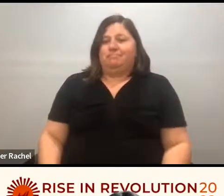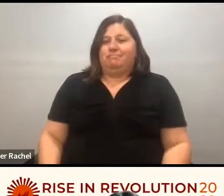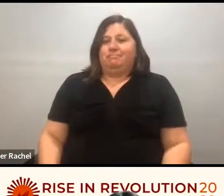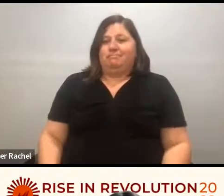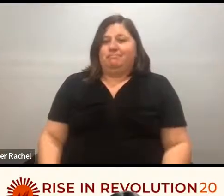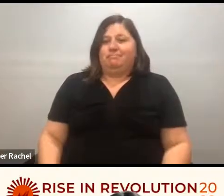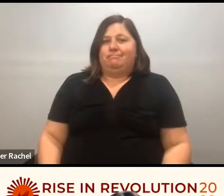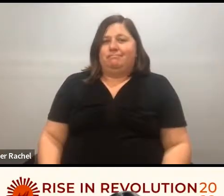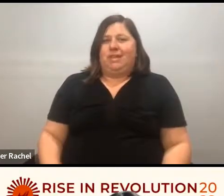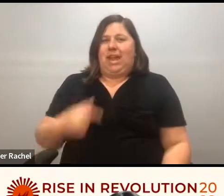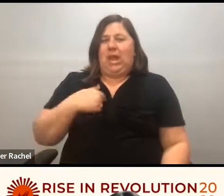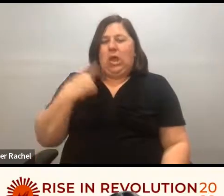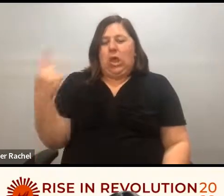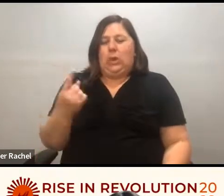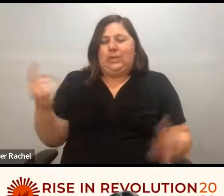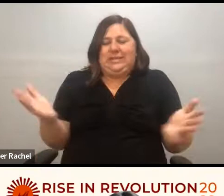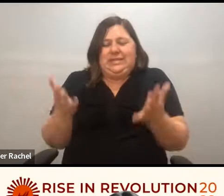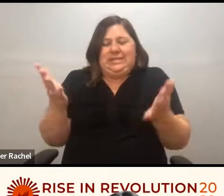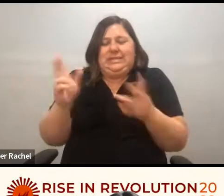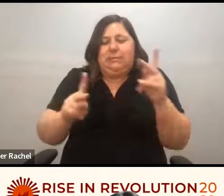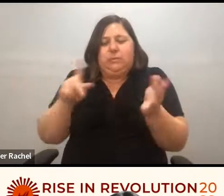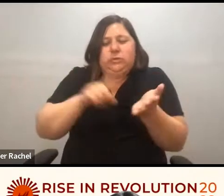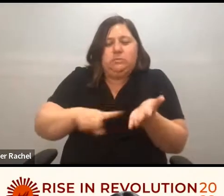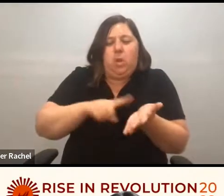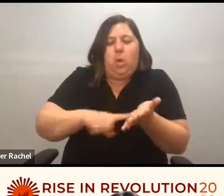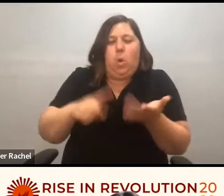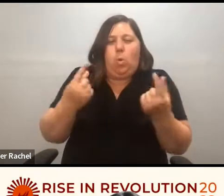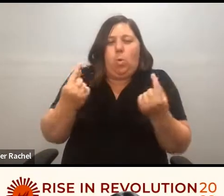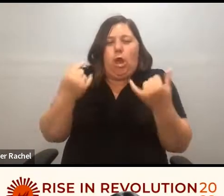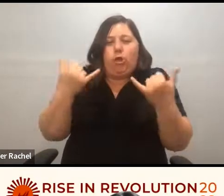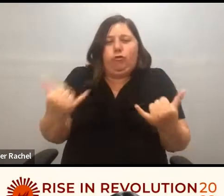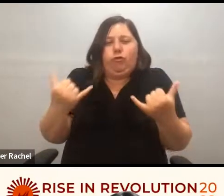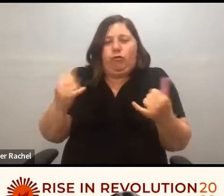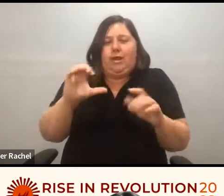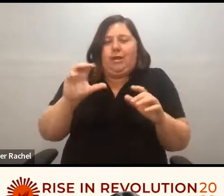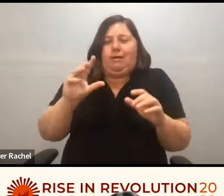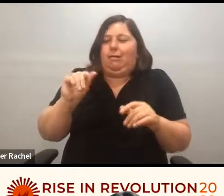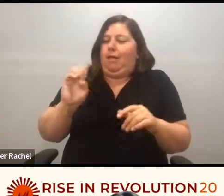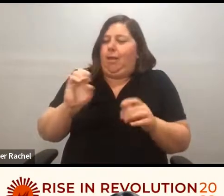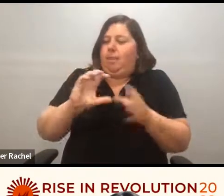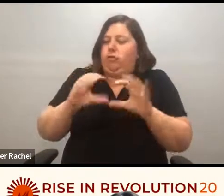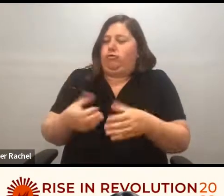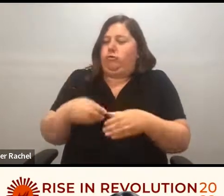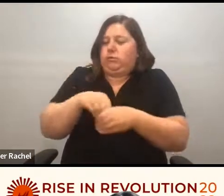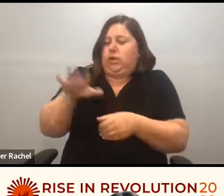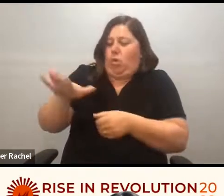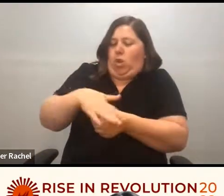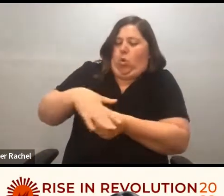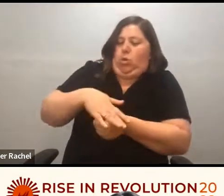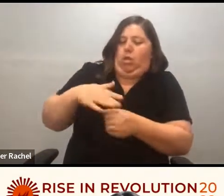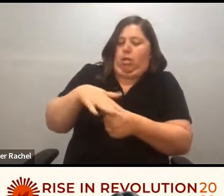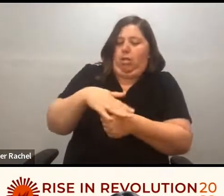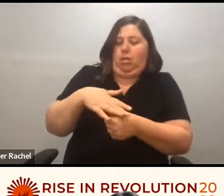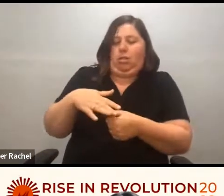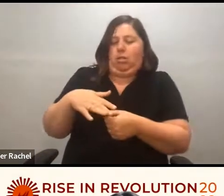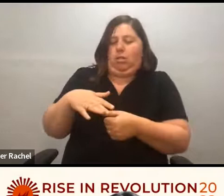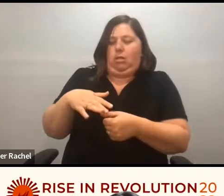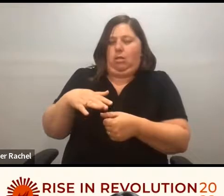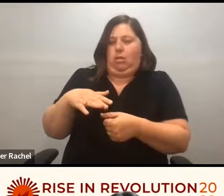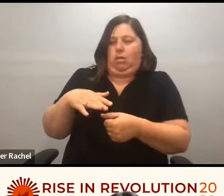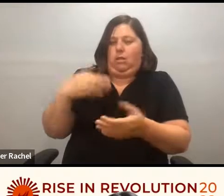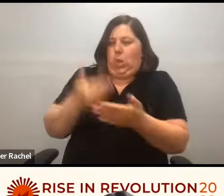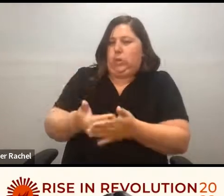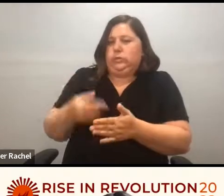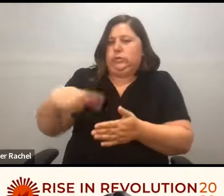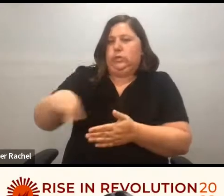so I always encourage people to explore what current climate groups there are in their own area, because a lot of